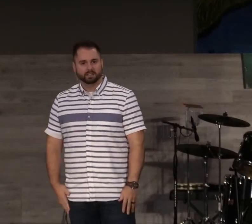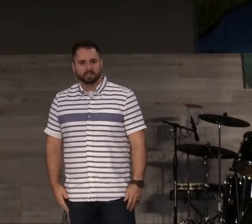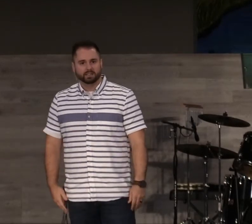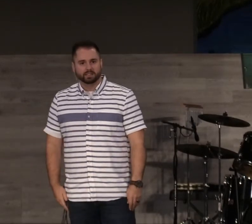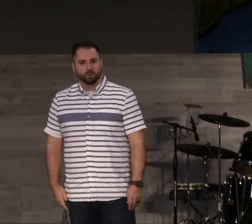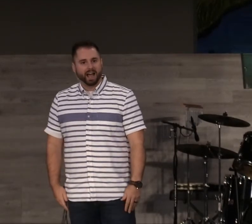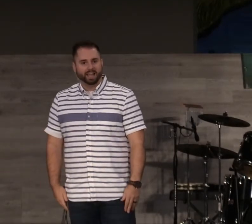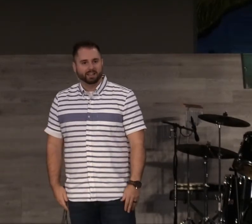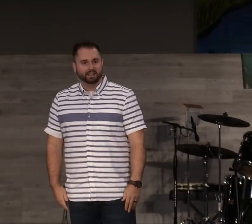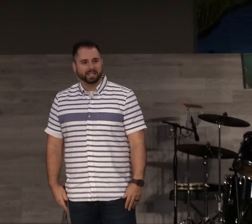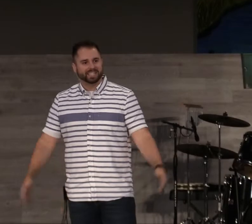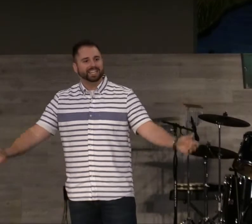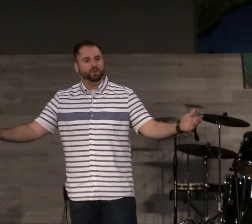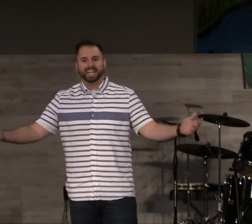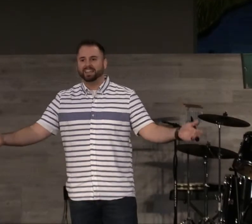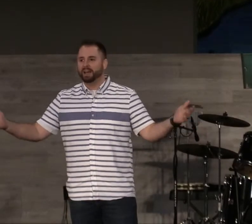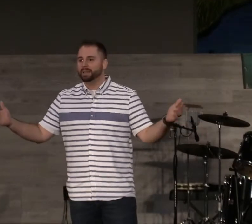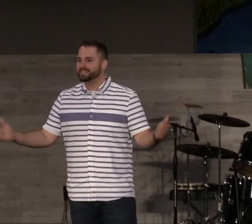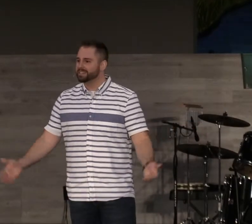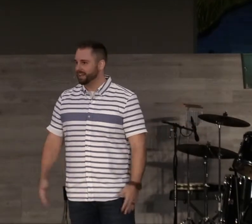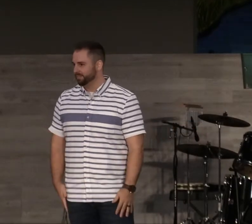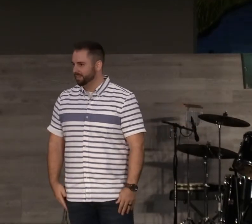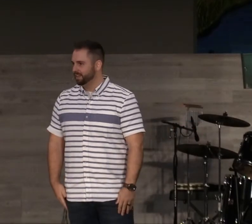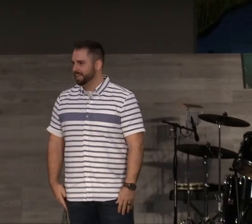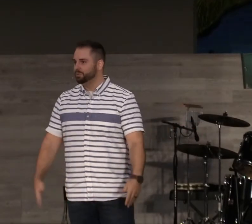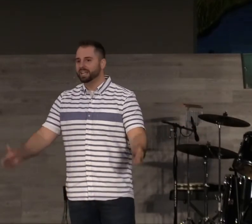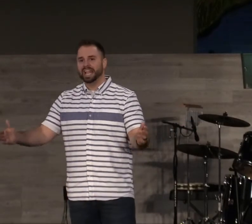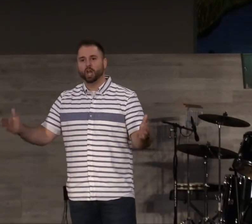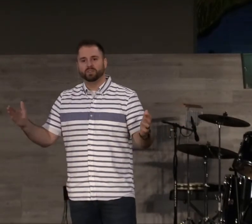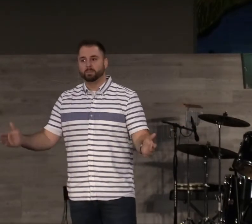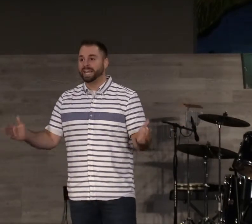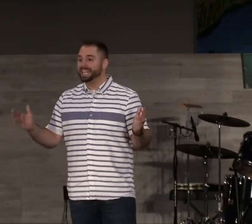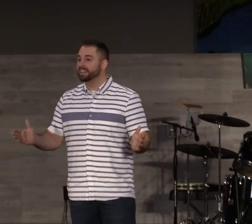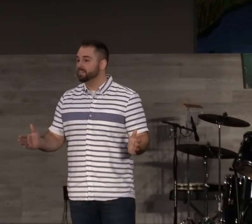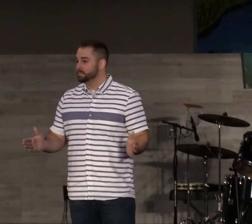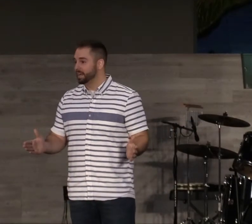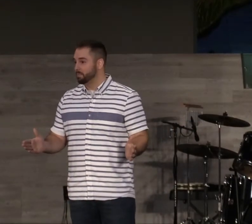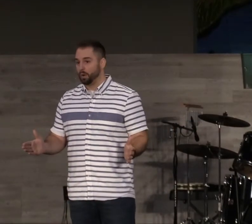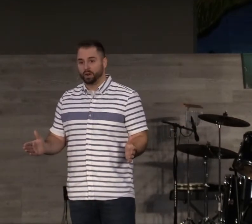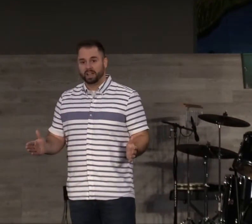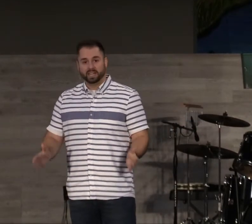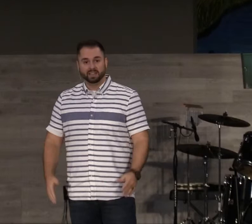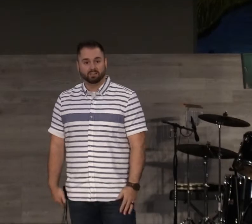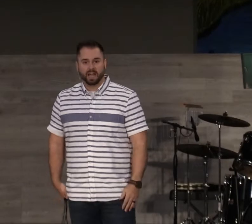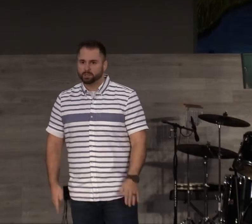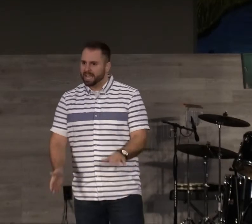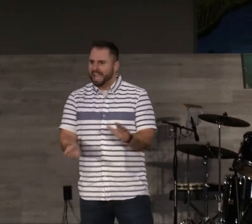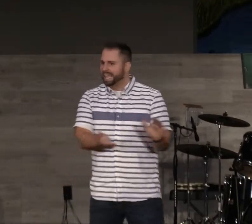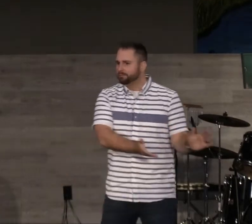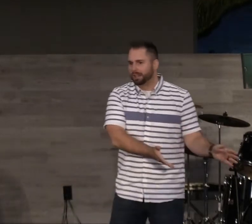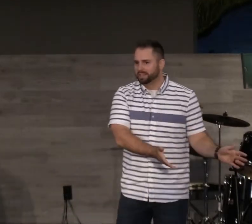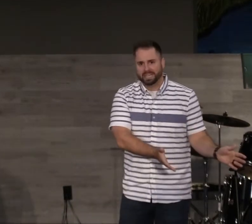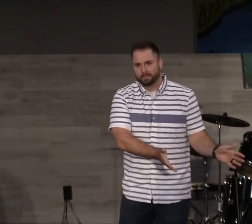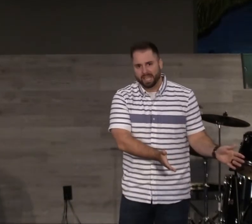sad. Why? Because he didn't want to give up his stuff. He didn't want to let go of his money. He loved his money more than he loved God. So